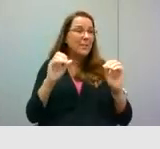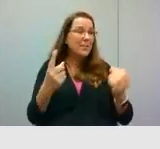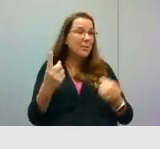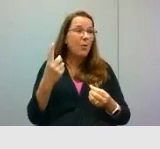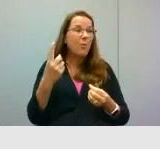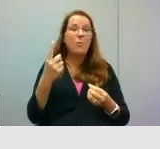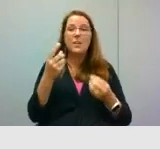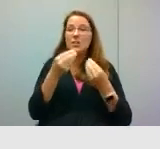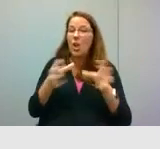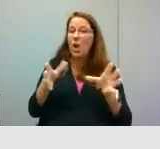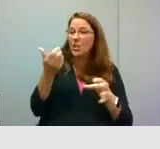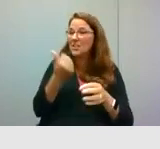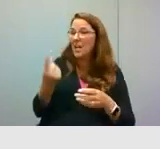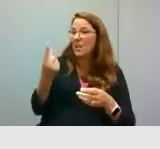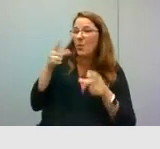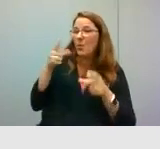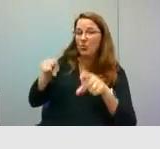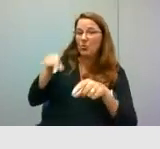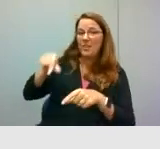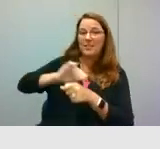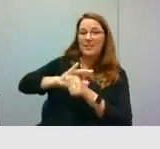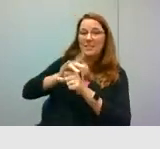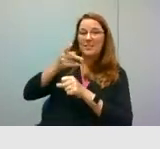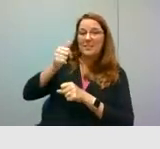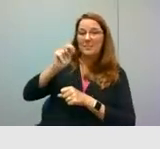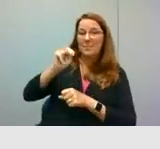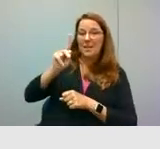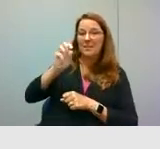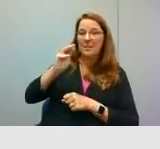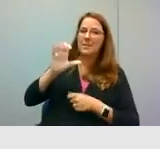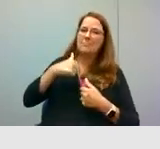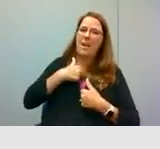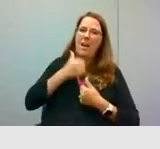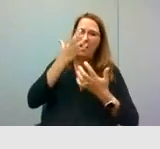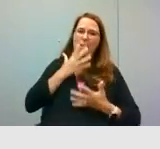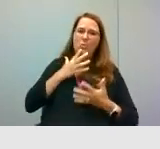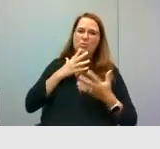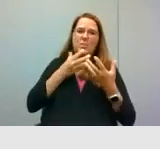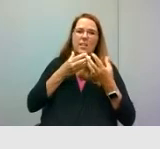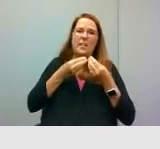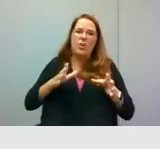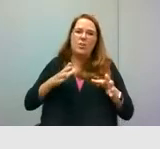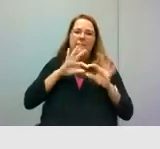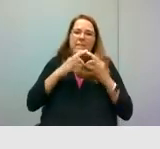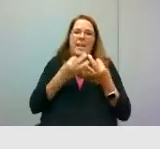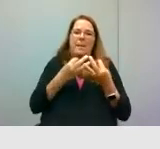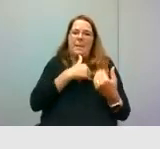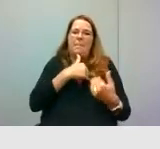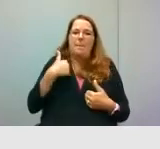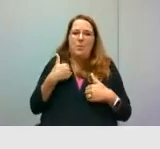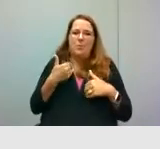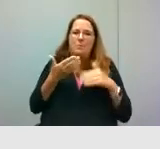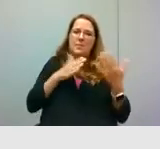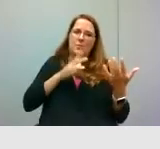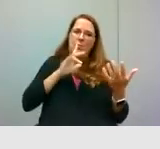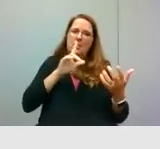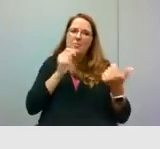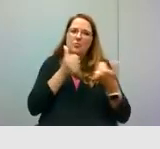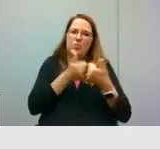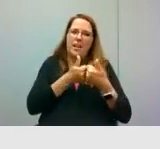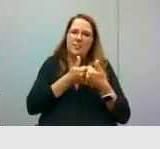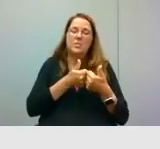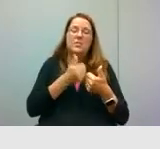this pandemic. I unfortunately lost a family member, so it has been challenging. So thoughts and prayers and all of that